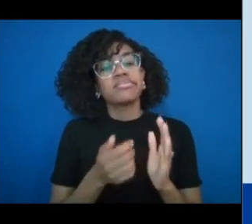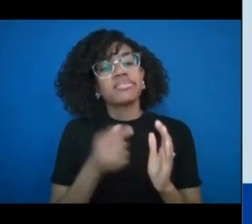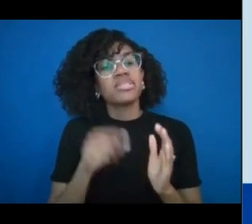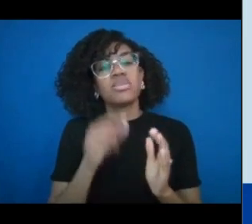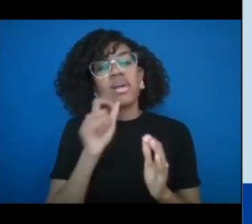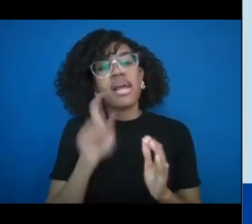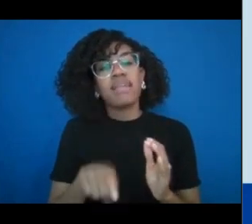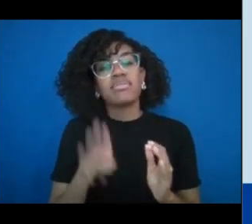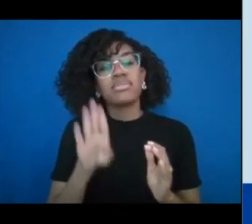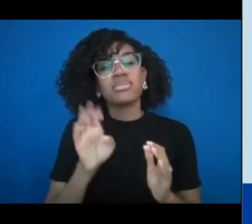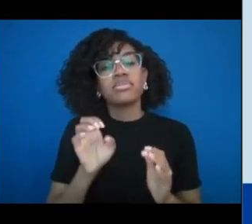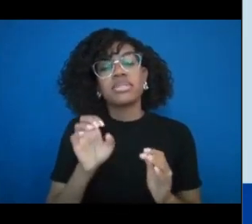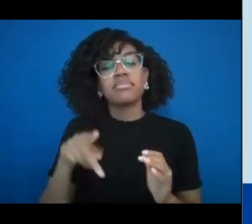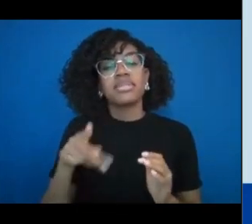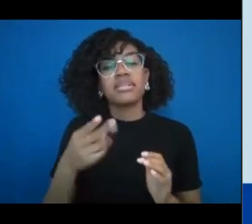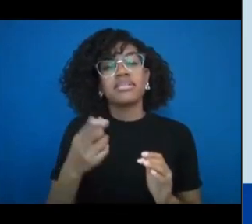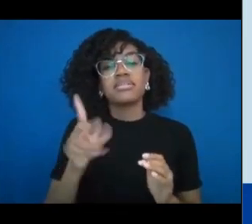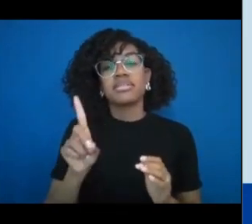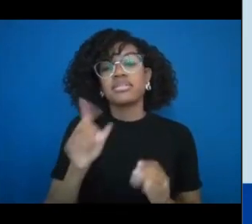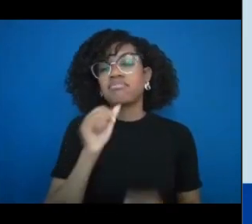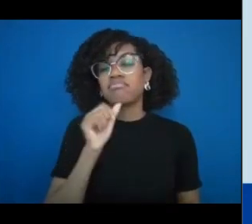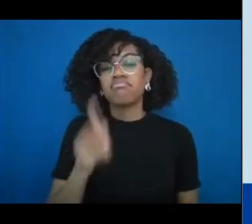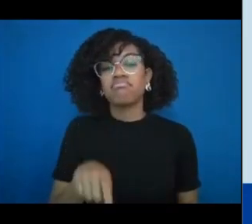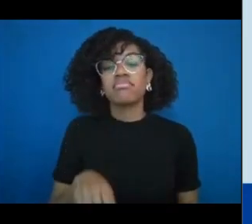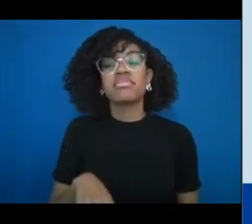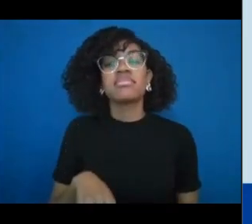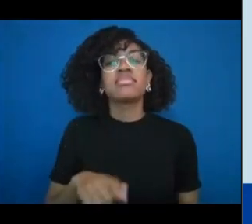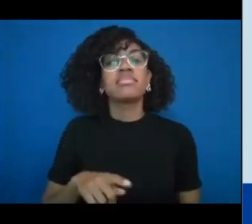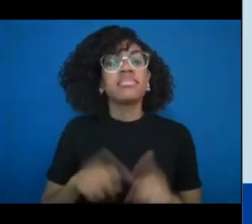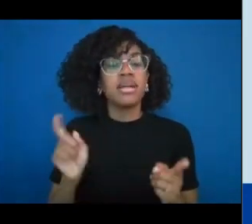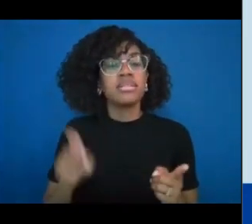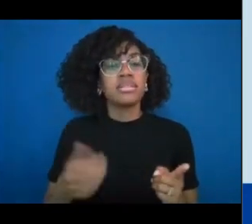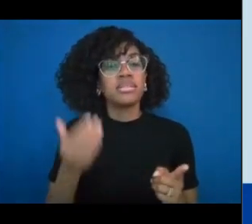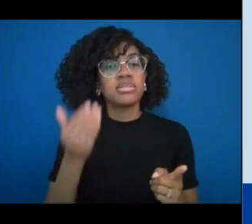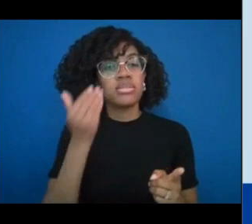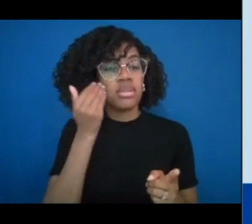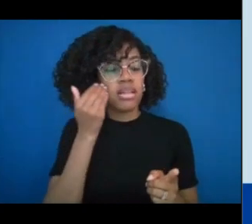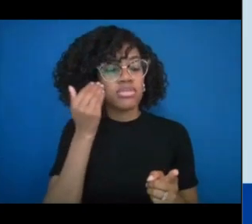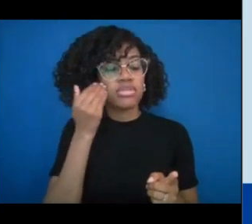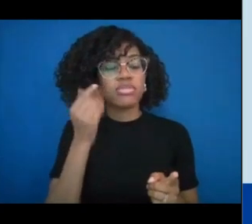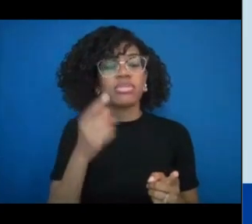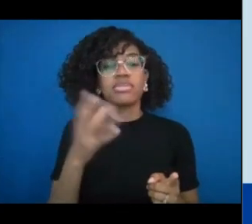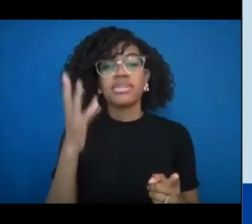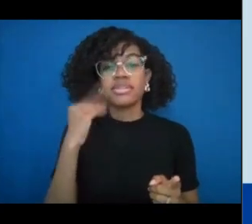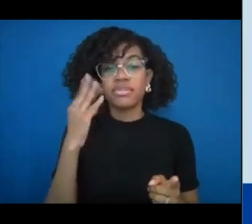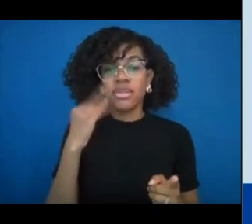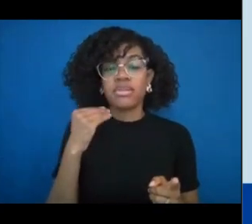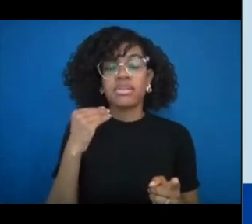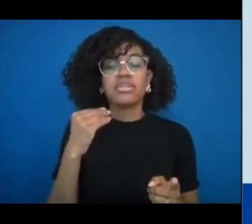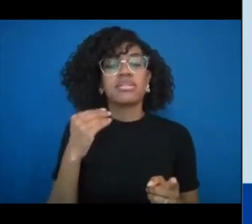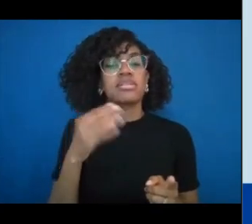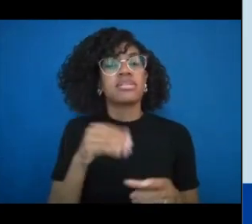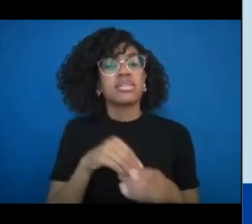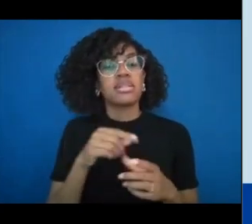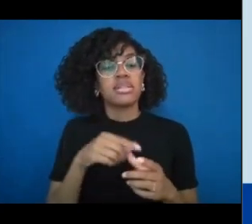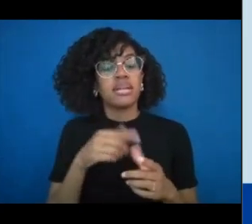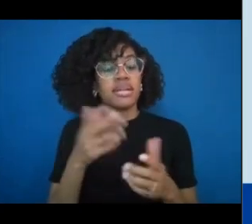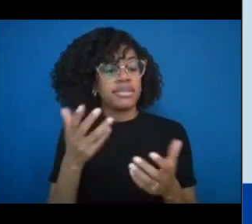PhD. They need to be knowledgeable and experienced in translating